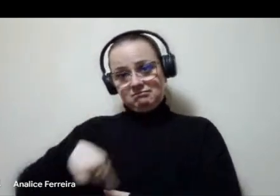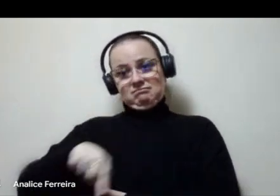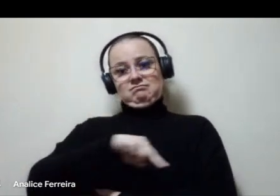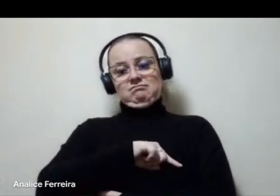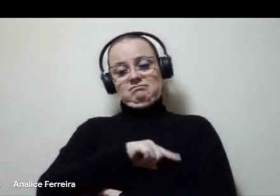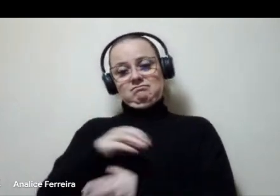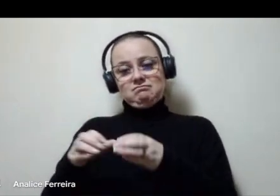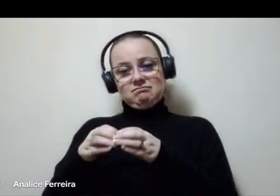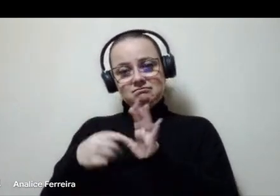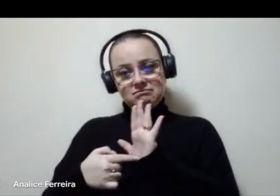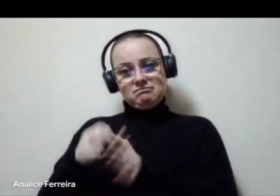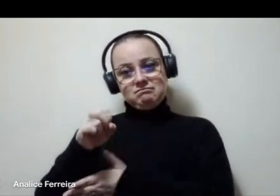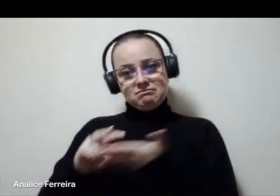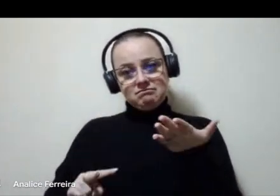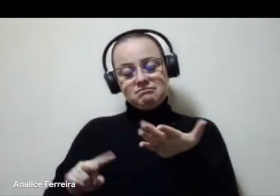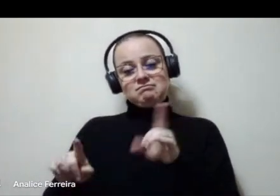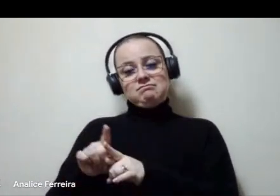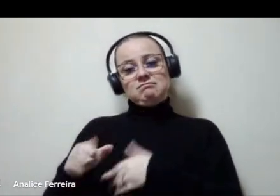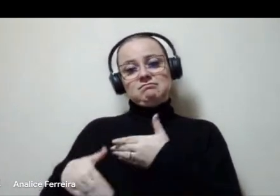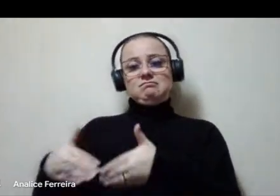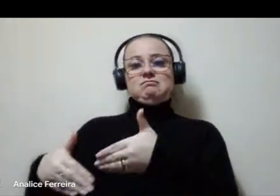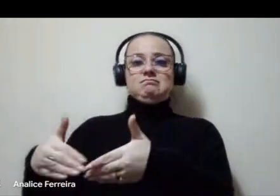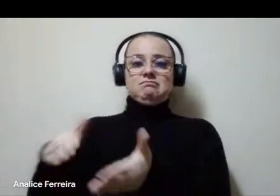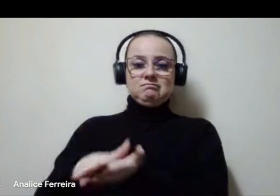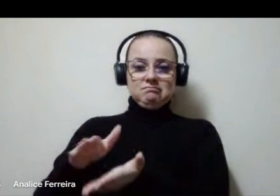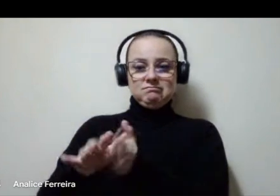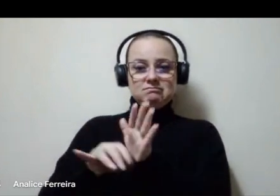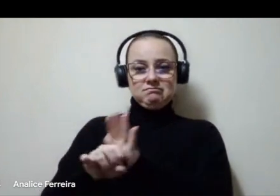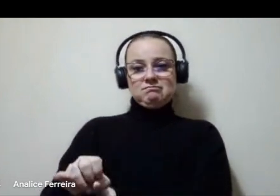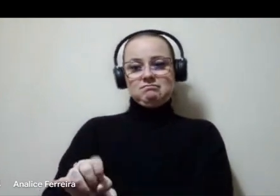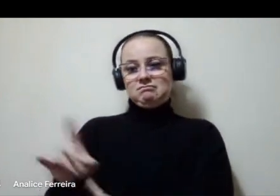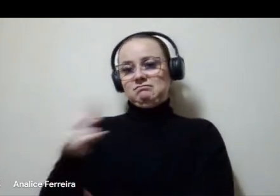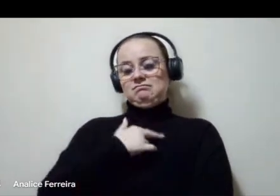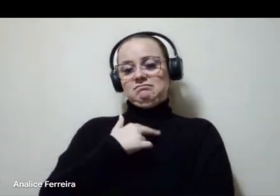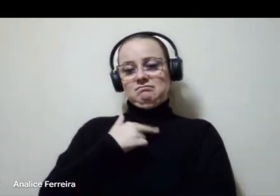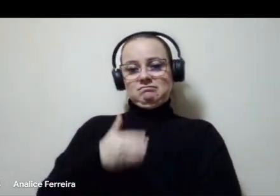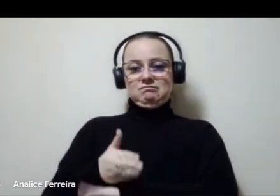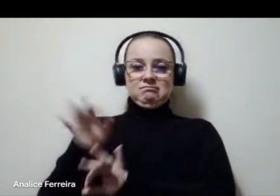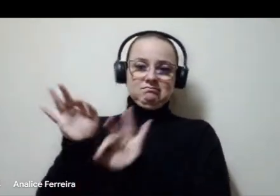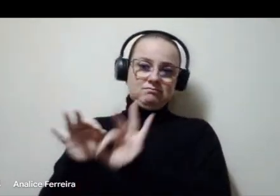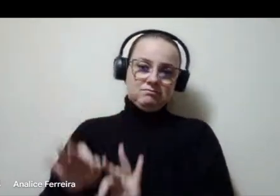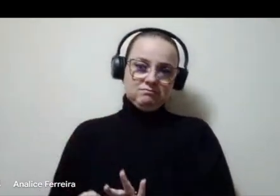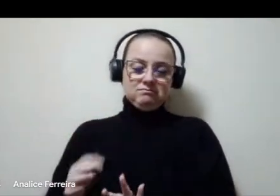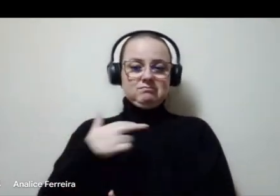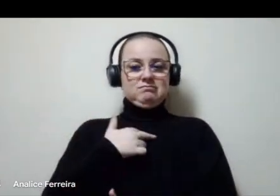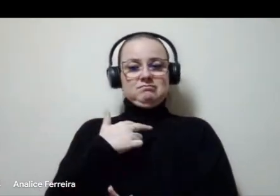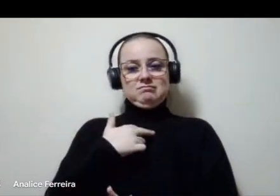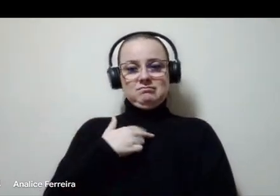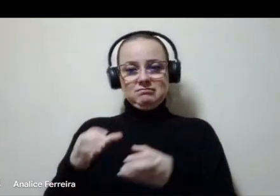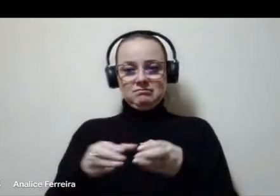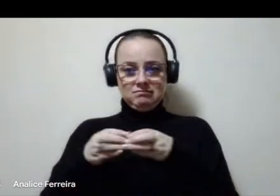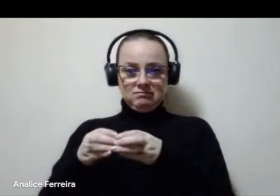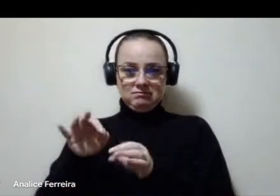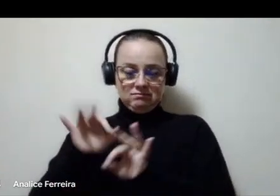of Parecerists or the team of production of these editals, they can't be part of the project, they can't be part of the teams that make part